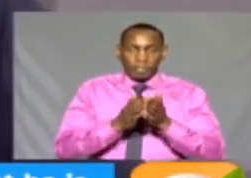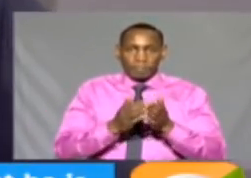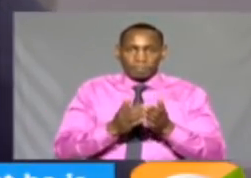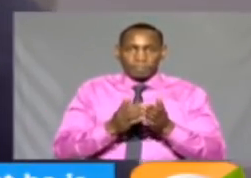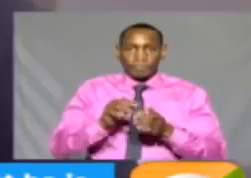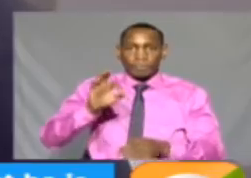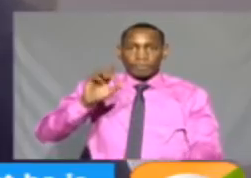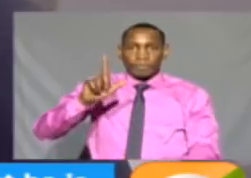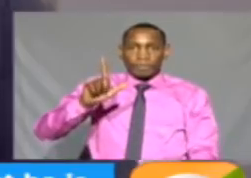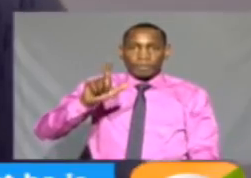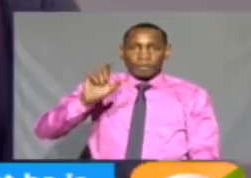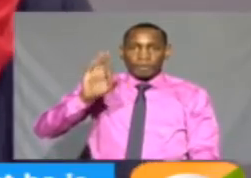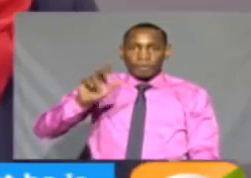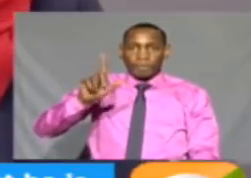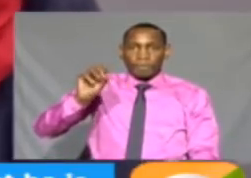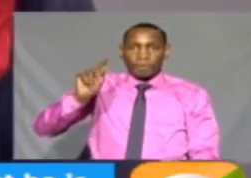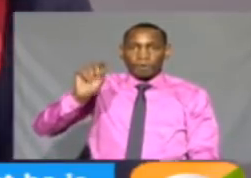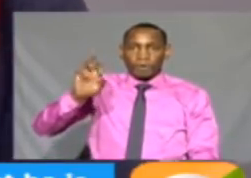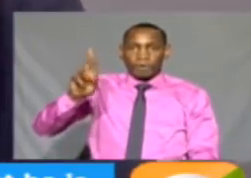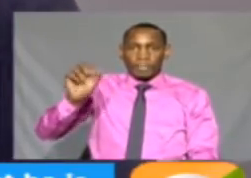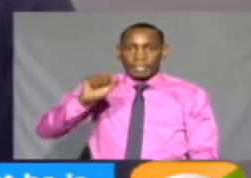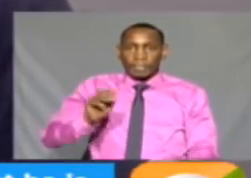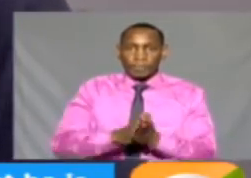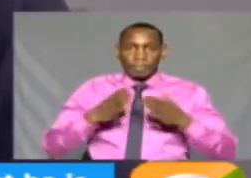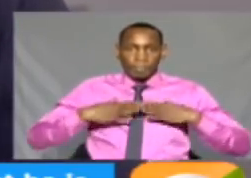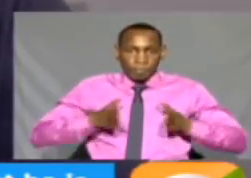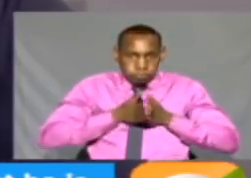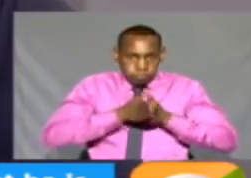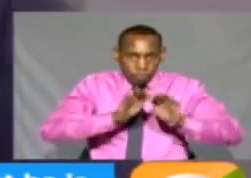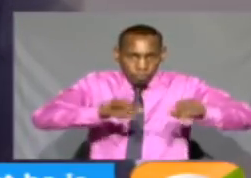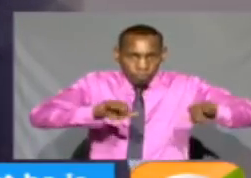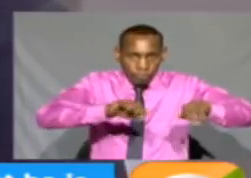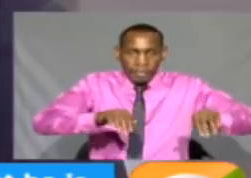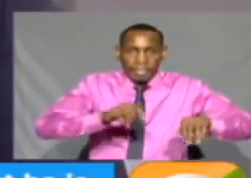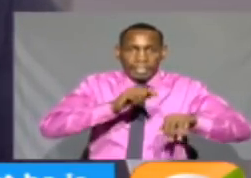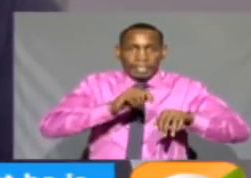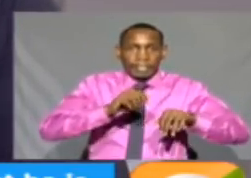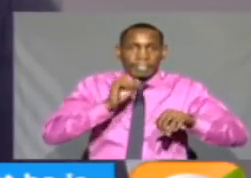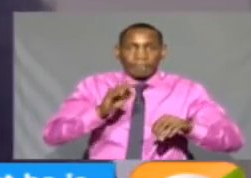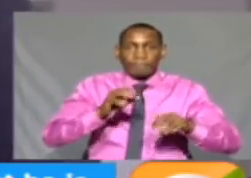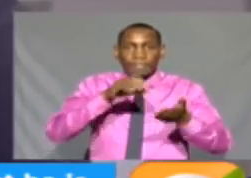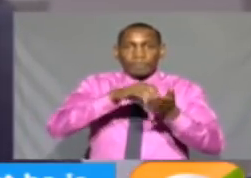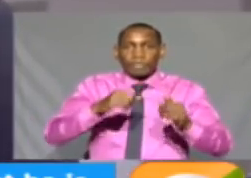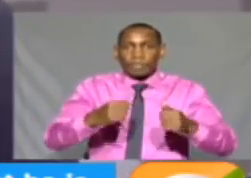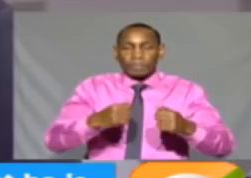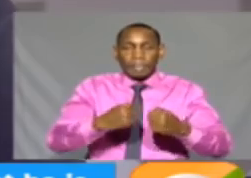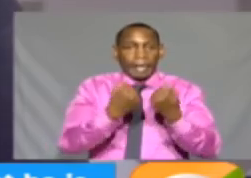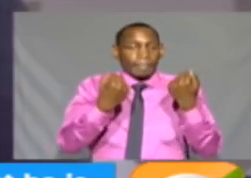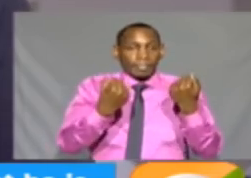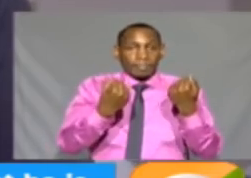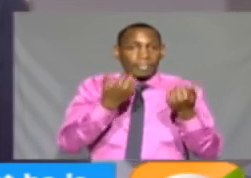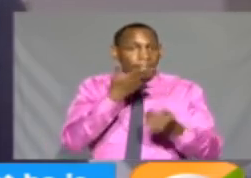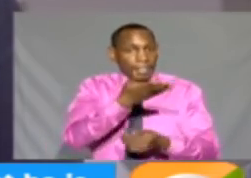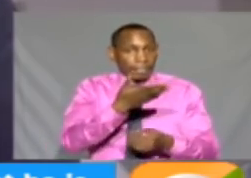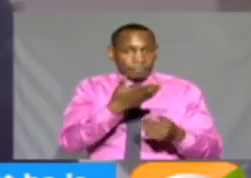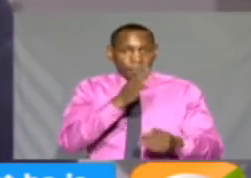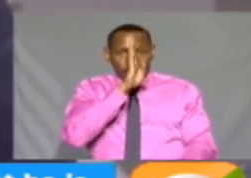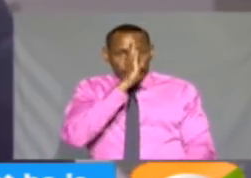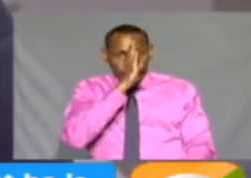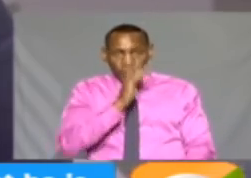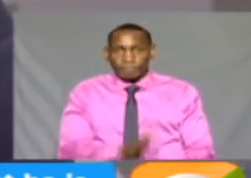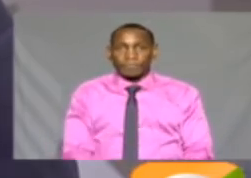they there? I'm not so sure. They're supposed to have divers on board in case anything happens. Were they there? I'm not so sure. Now, we look at